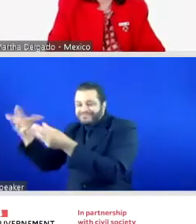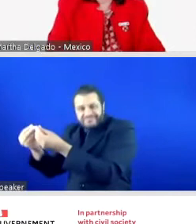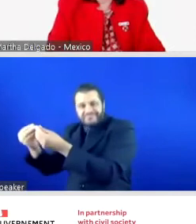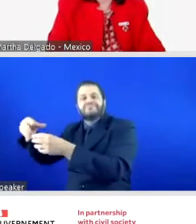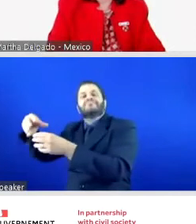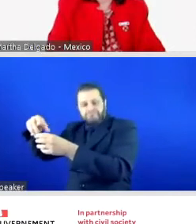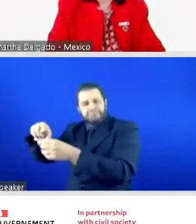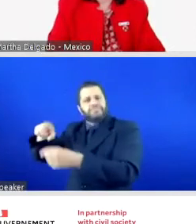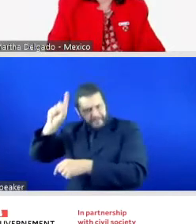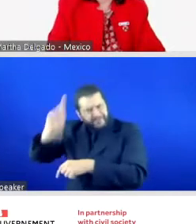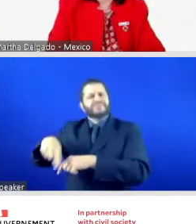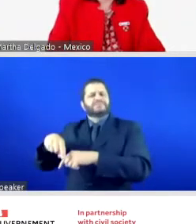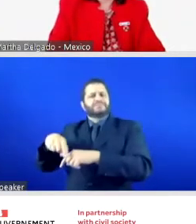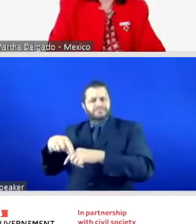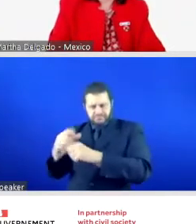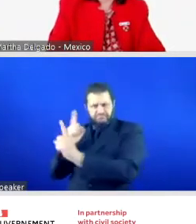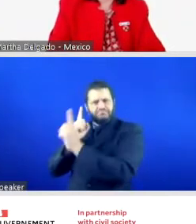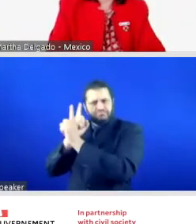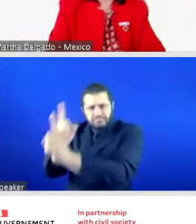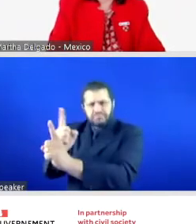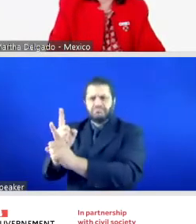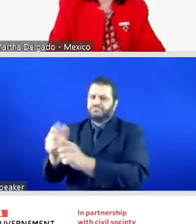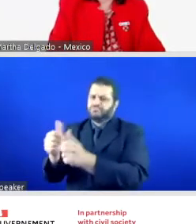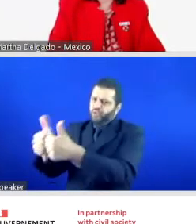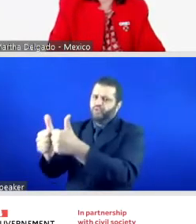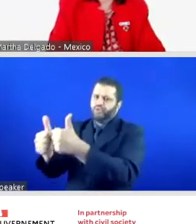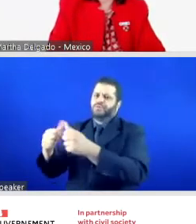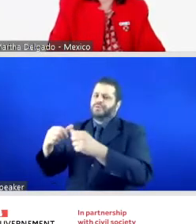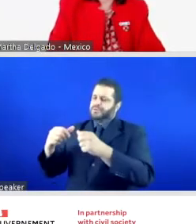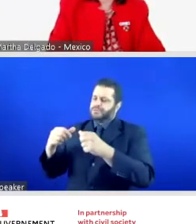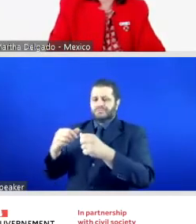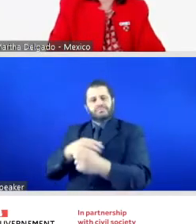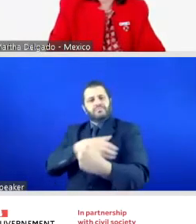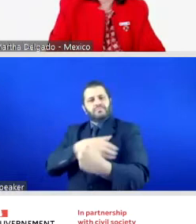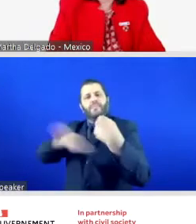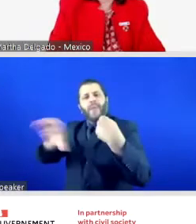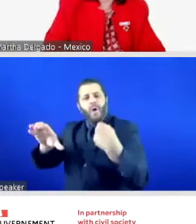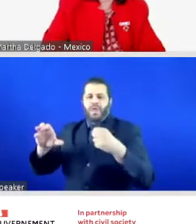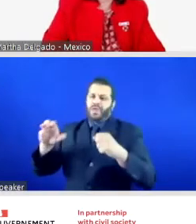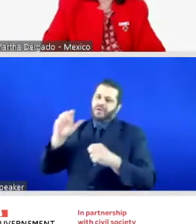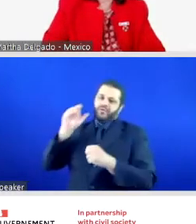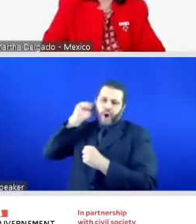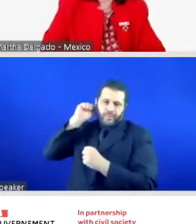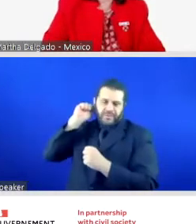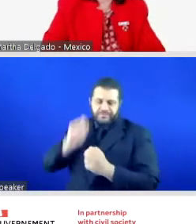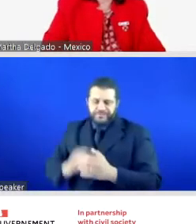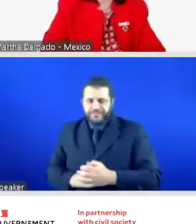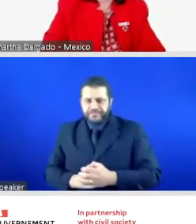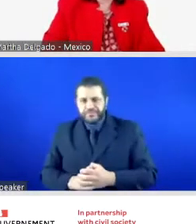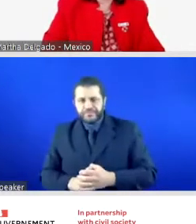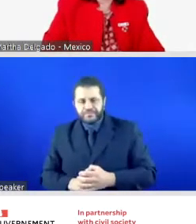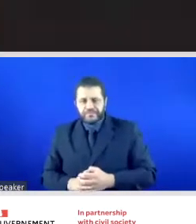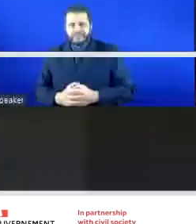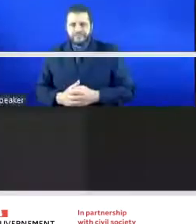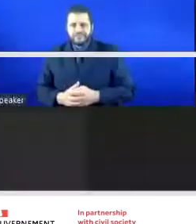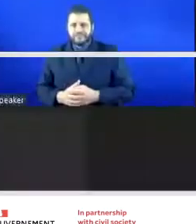Thank you. Thank you very much, Honorable Minister, for those very concrete examples of strategies that can be